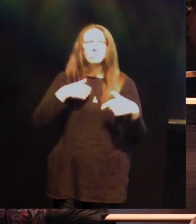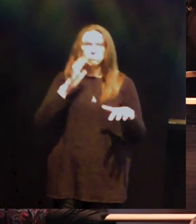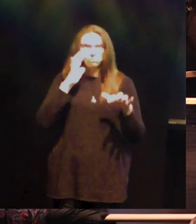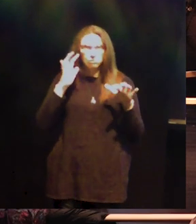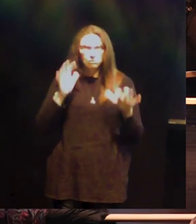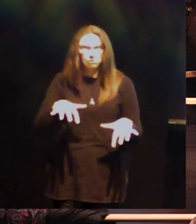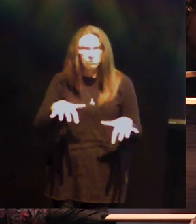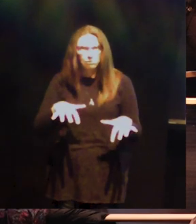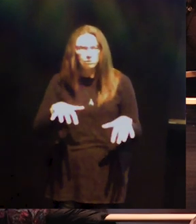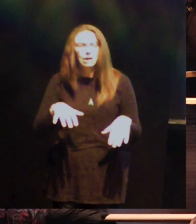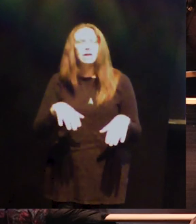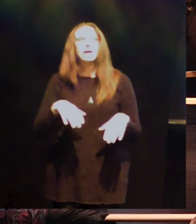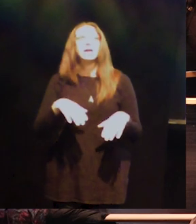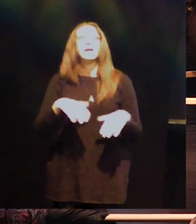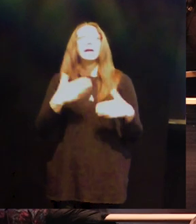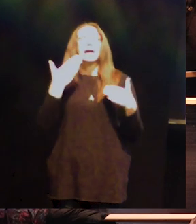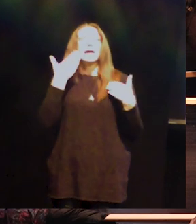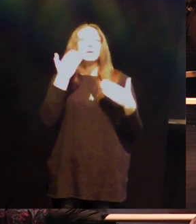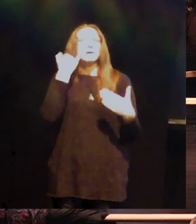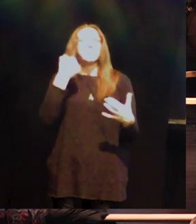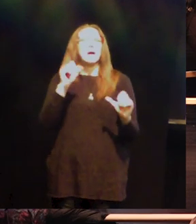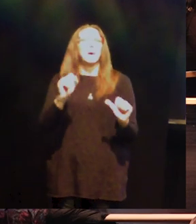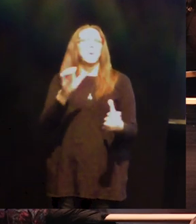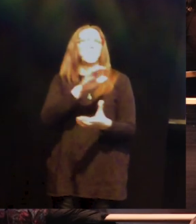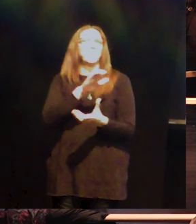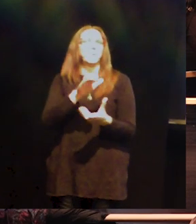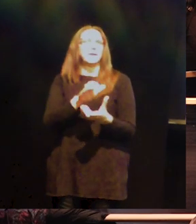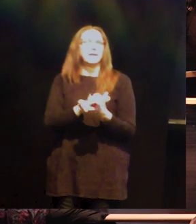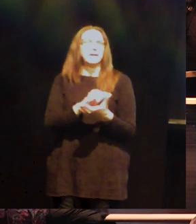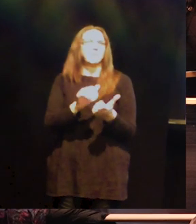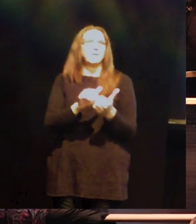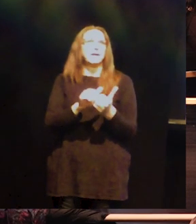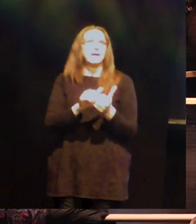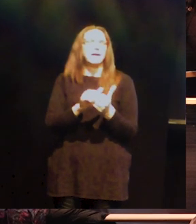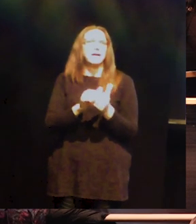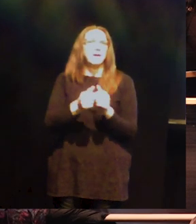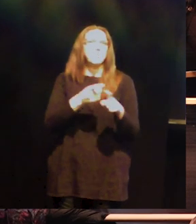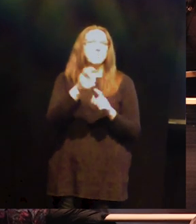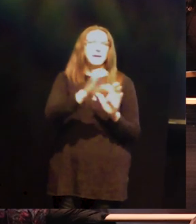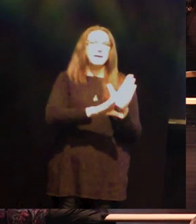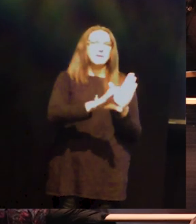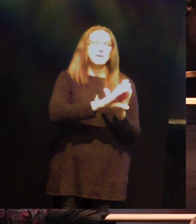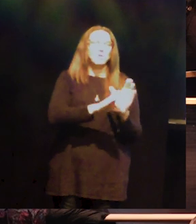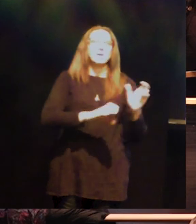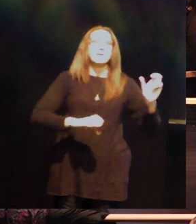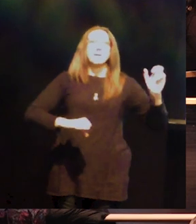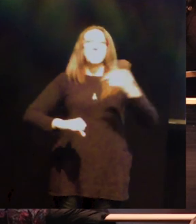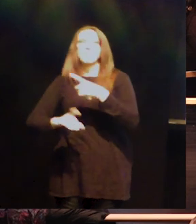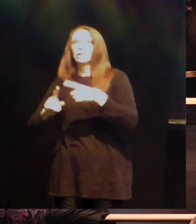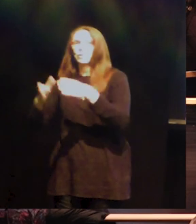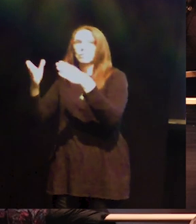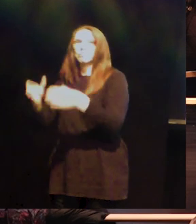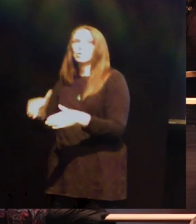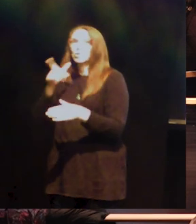astonished and didn't know if I could quite believe how the protagonist came back to the person she